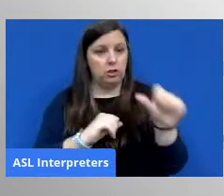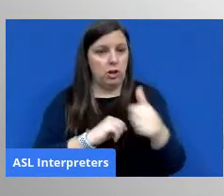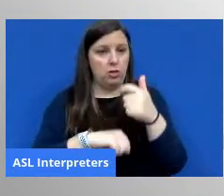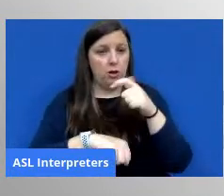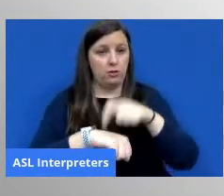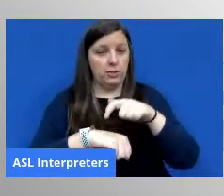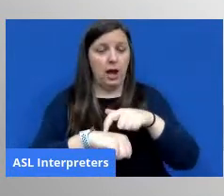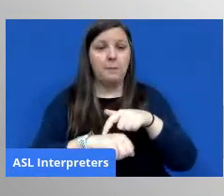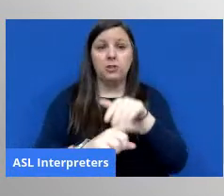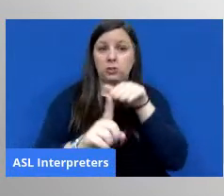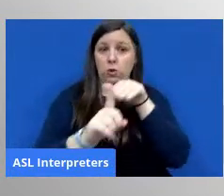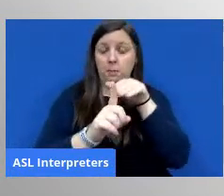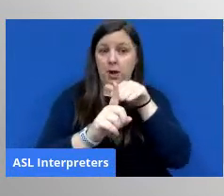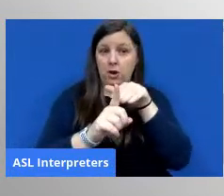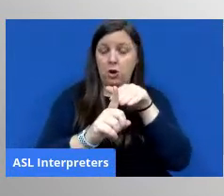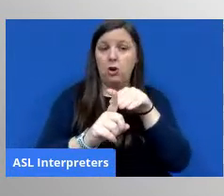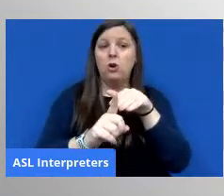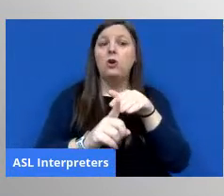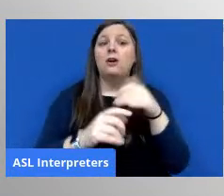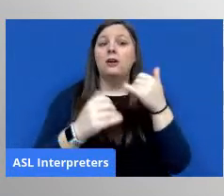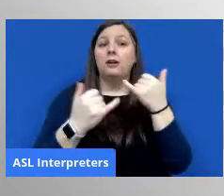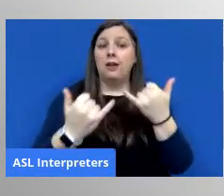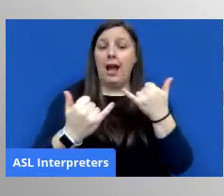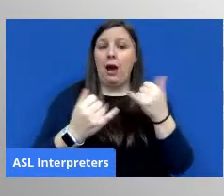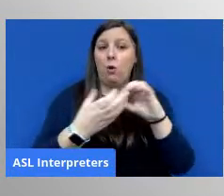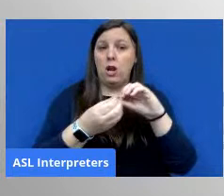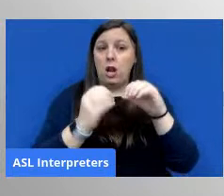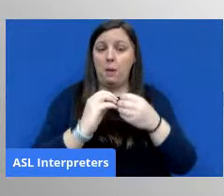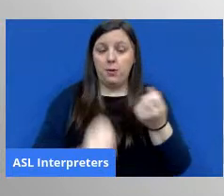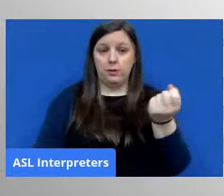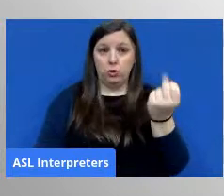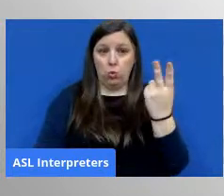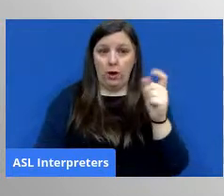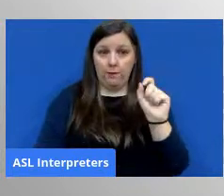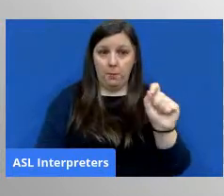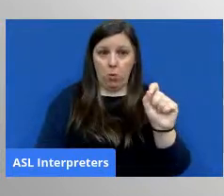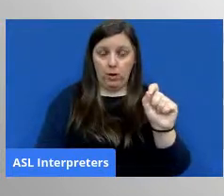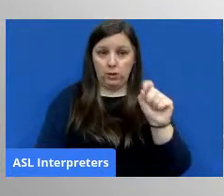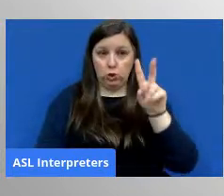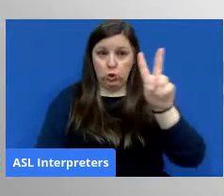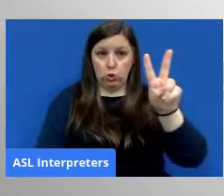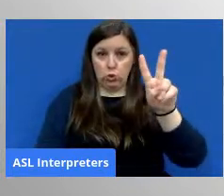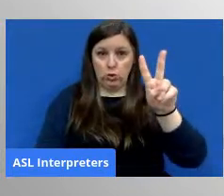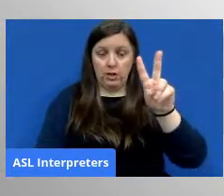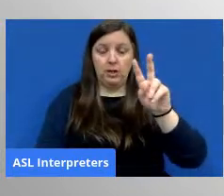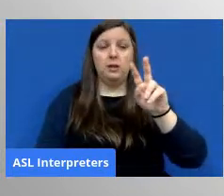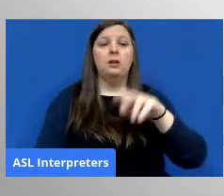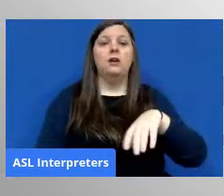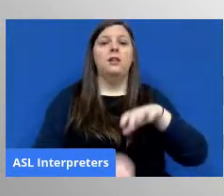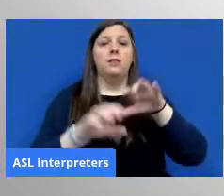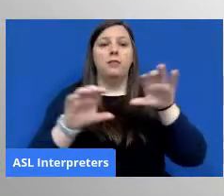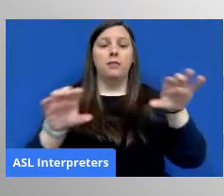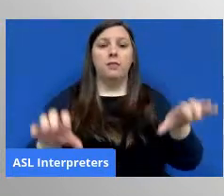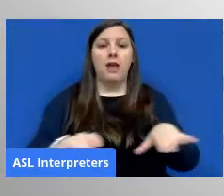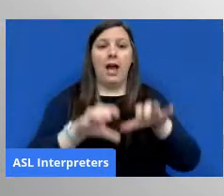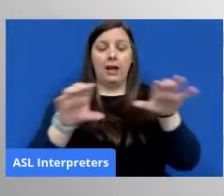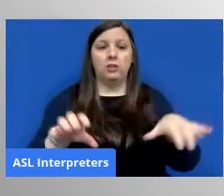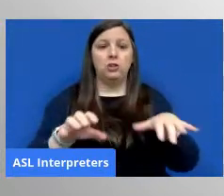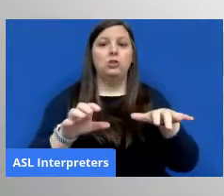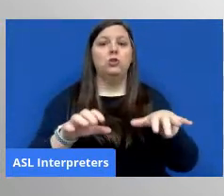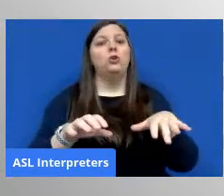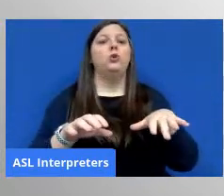Just as a reminder, we are at action 12.2, and that is the action to renew the school resource officer